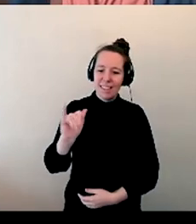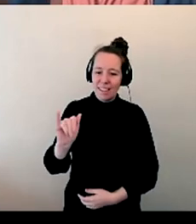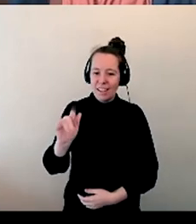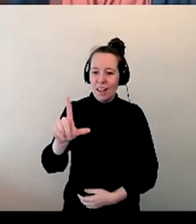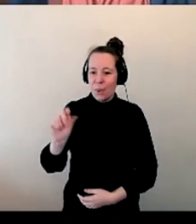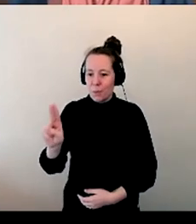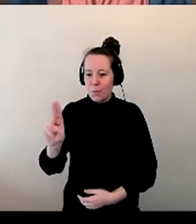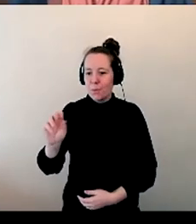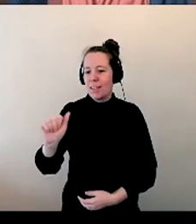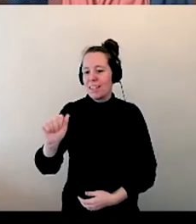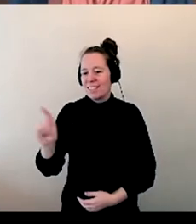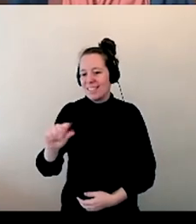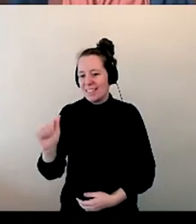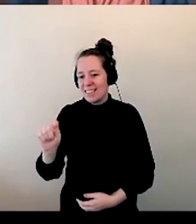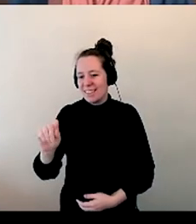I'll be paying attention.